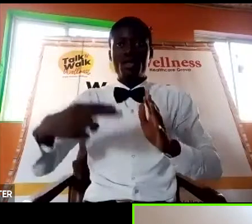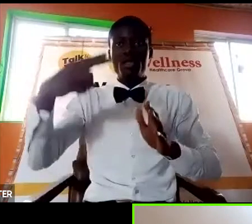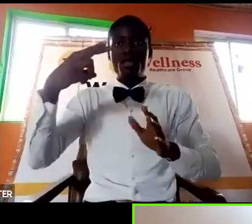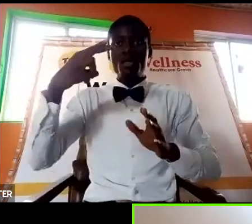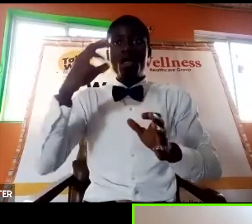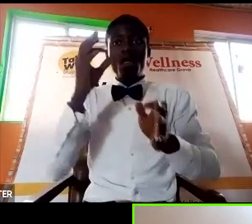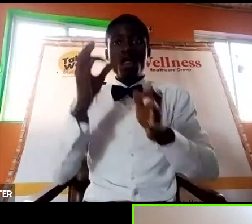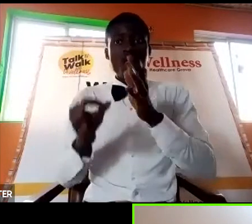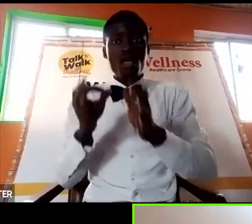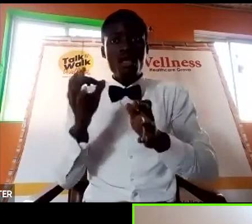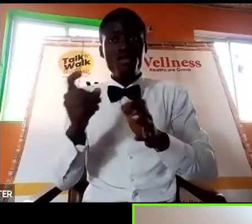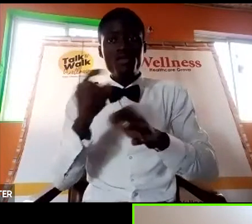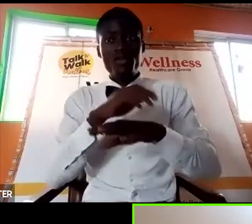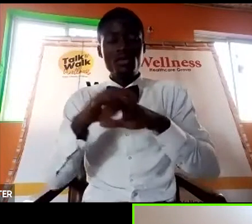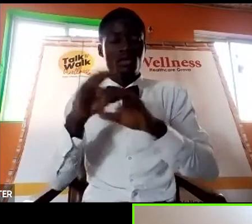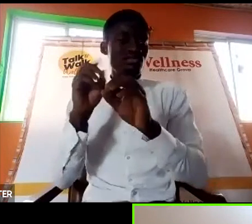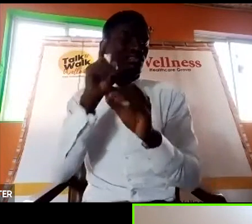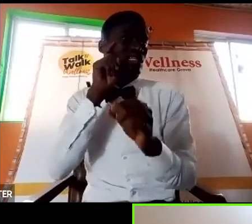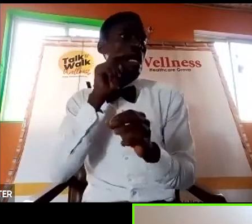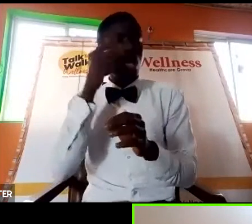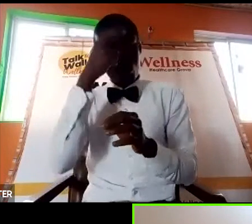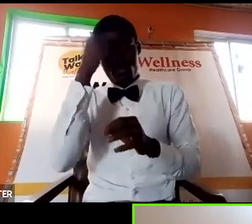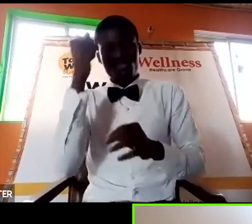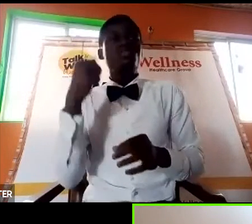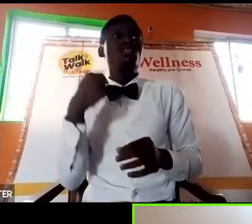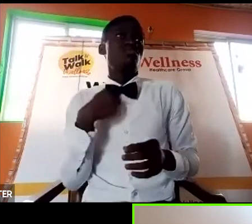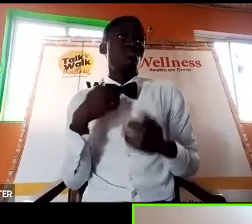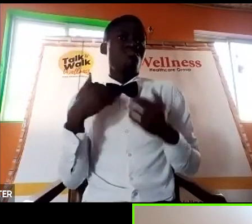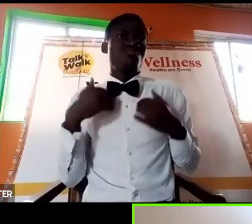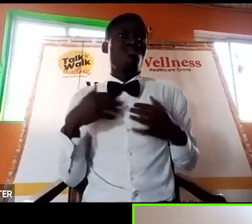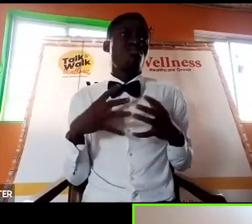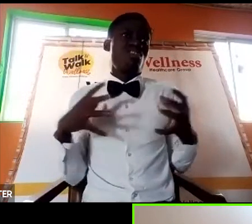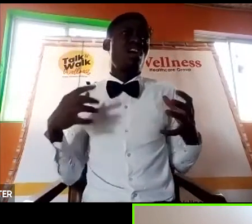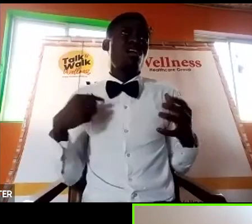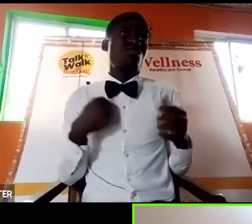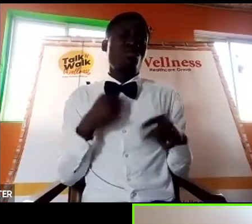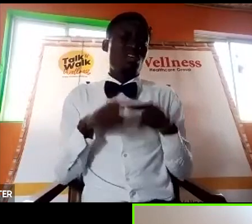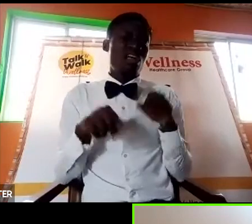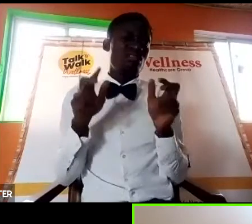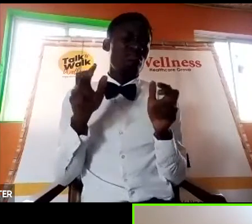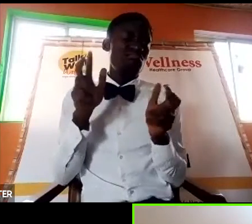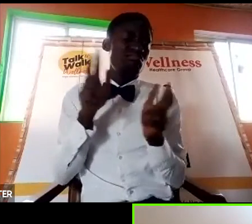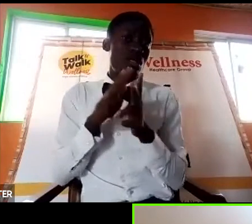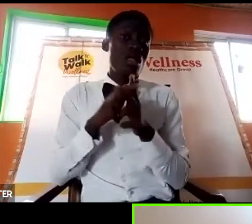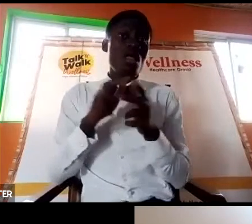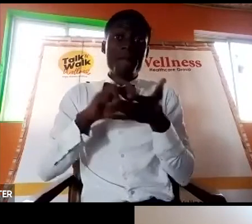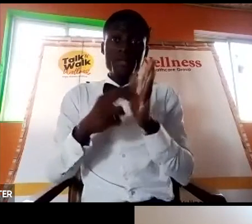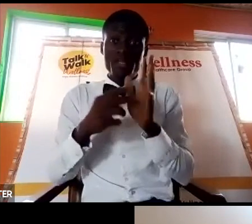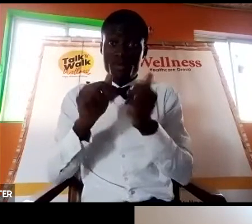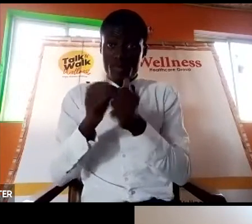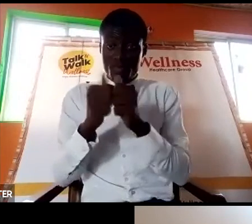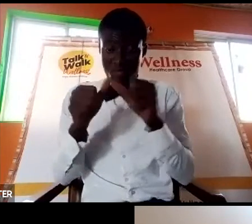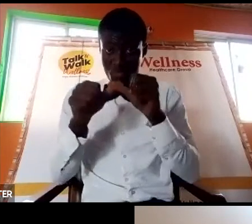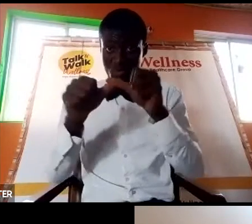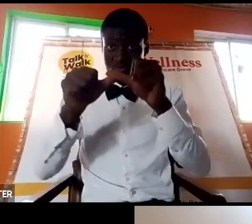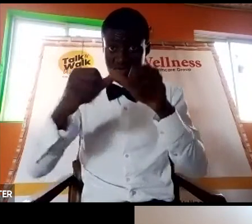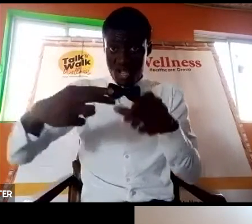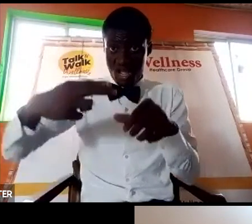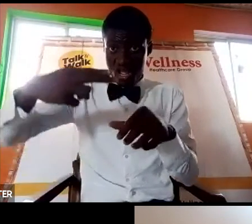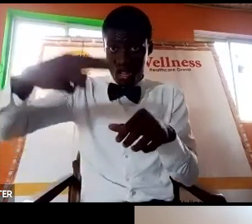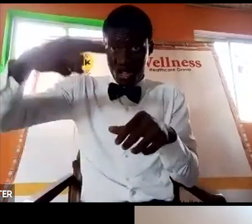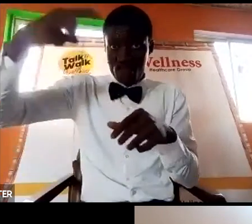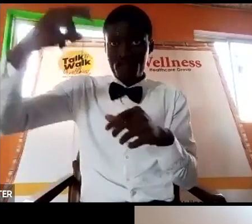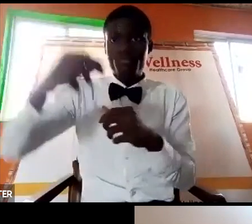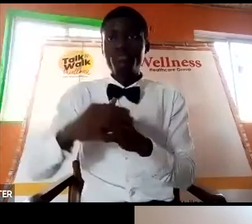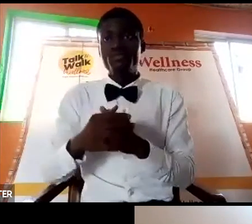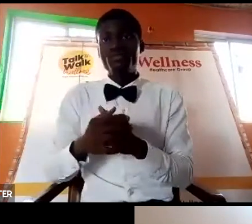because of weight you are not going to have sex, possibility that the problem is going to continue is very high. Wow. So sex